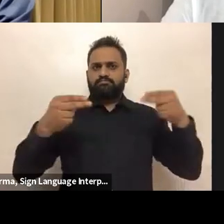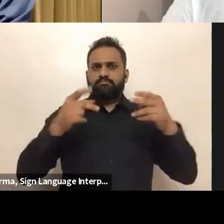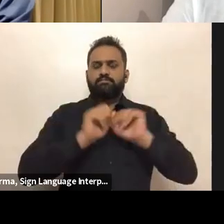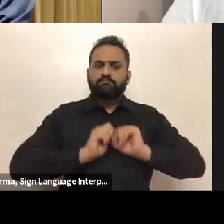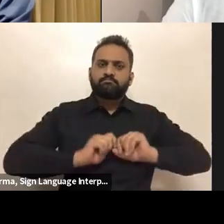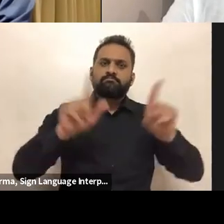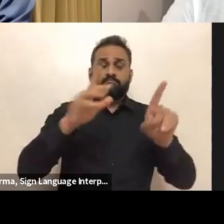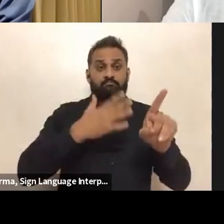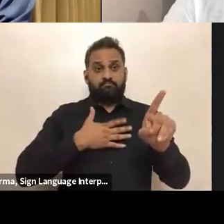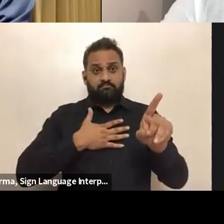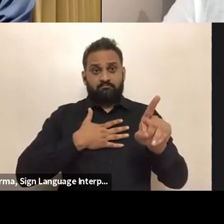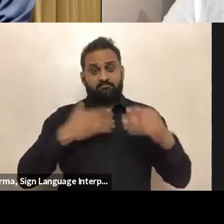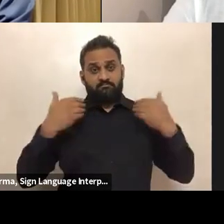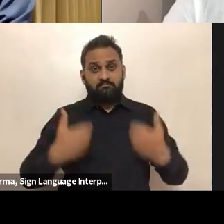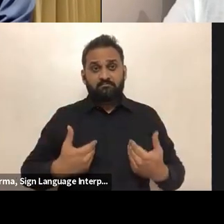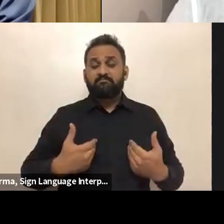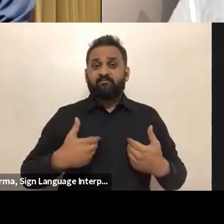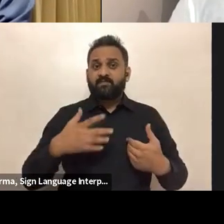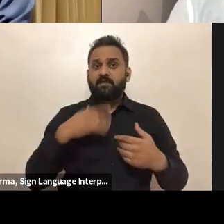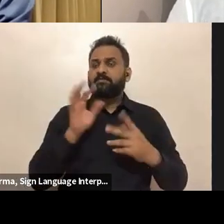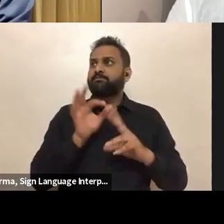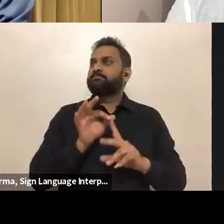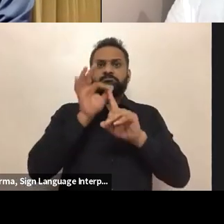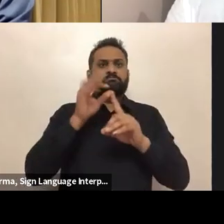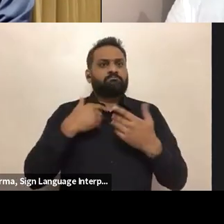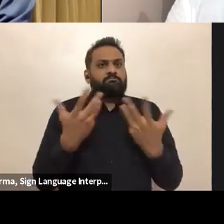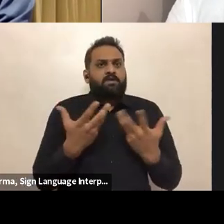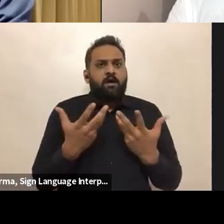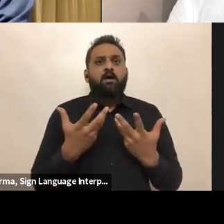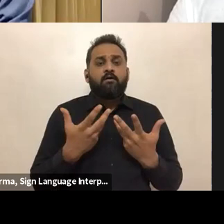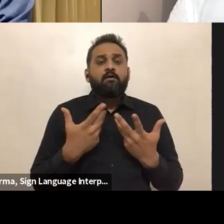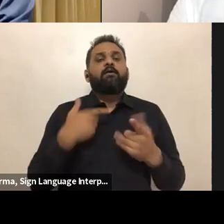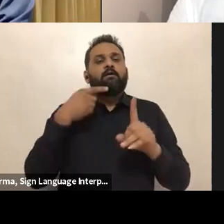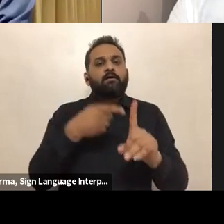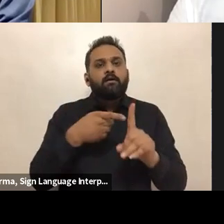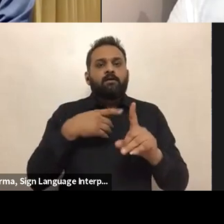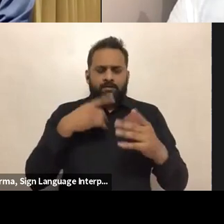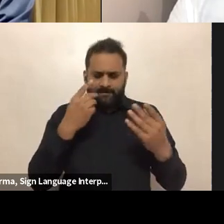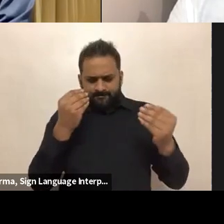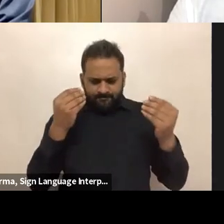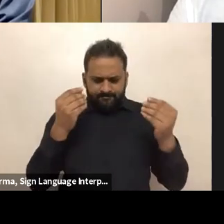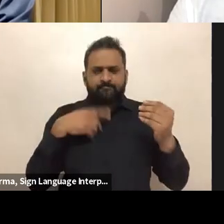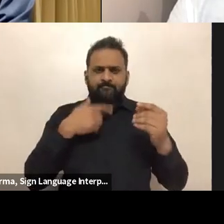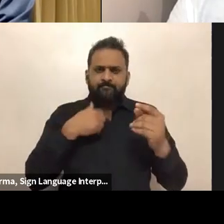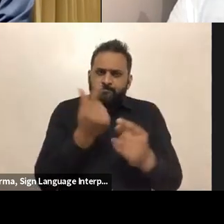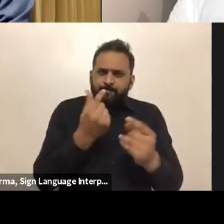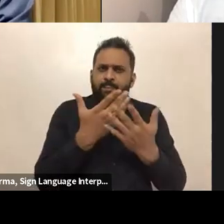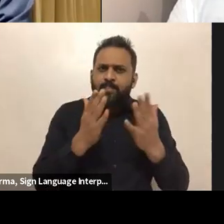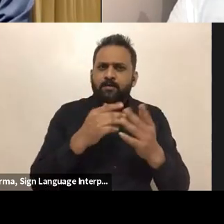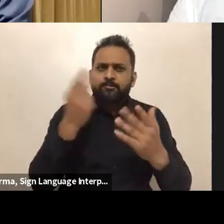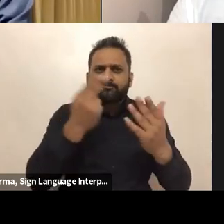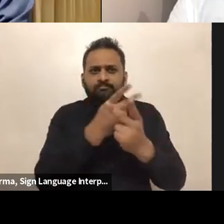my privilege that I have, whatever little privilege that I have to be able to utilize that and to really hero art in that